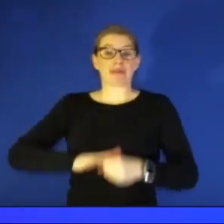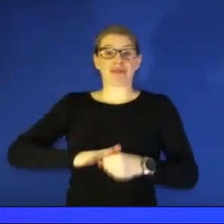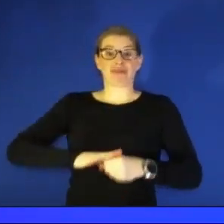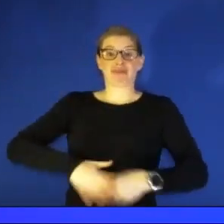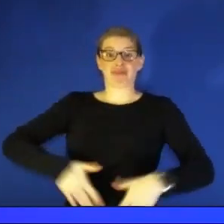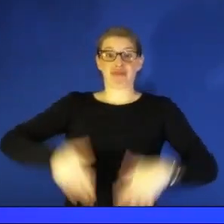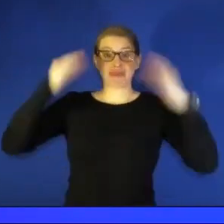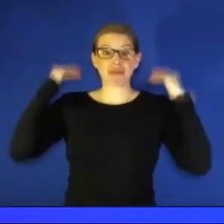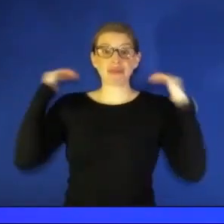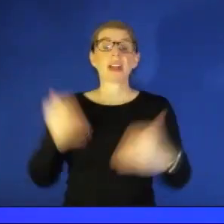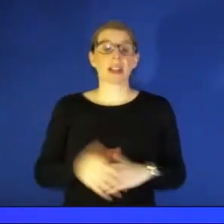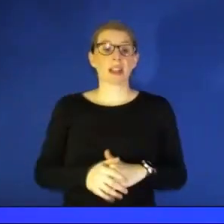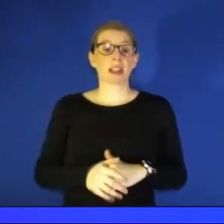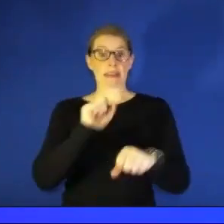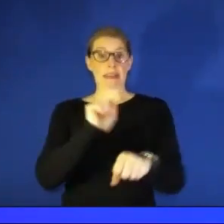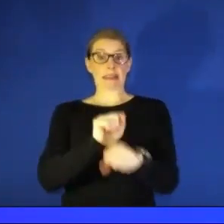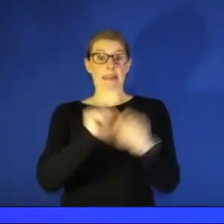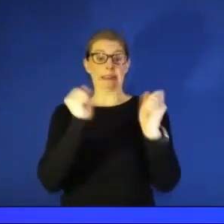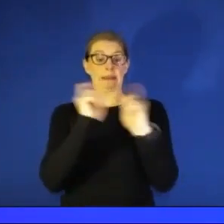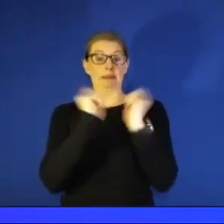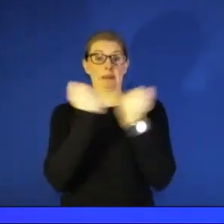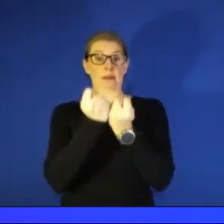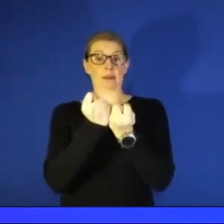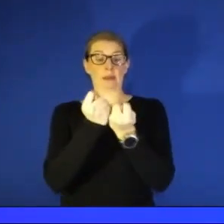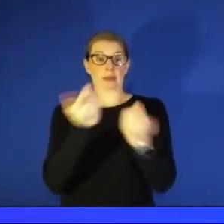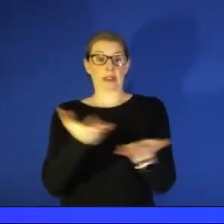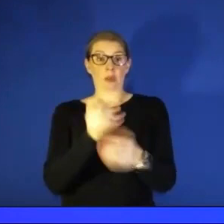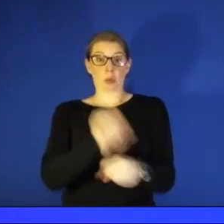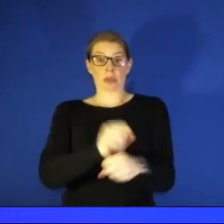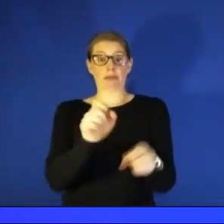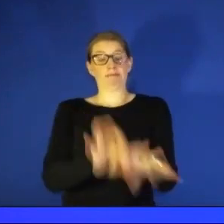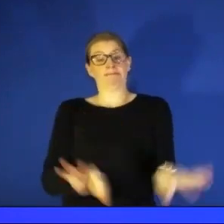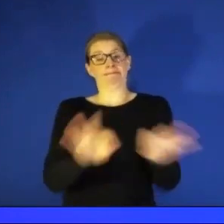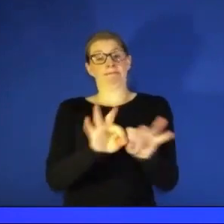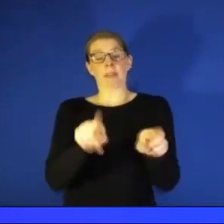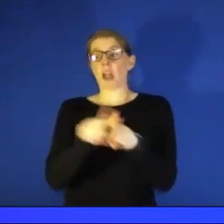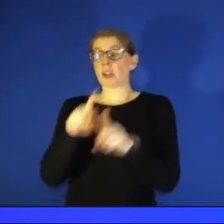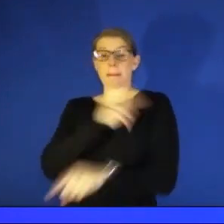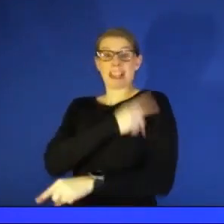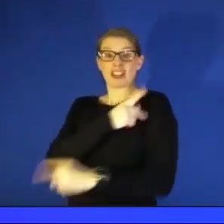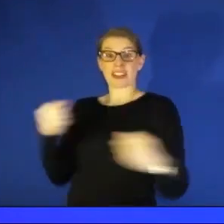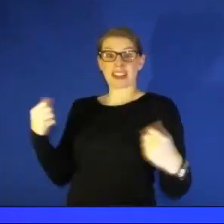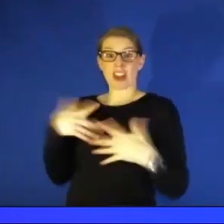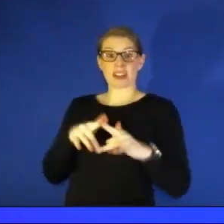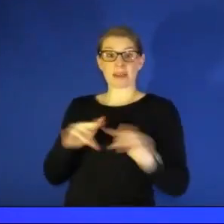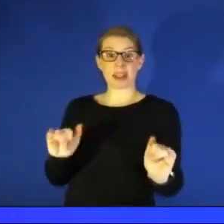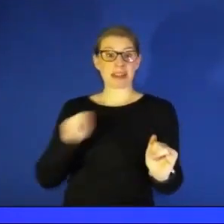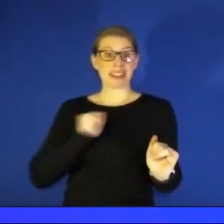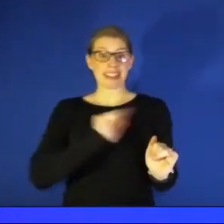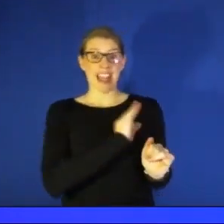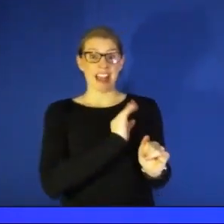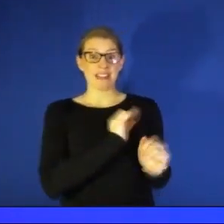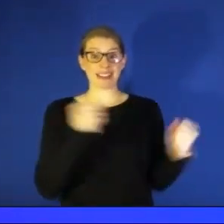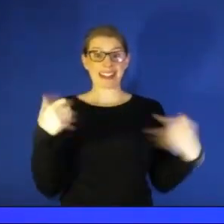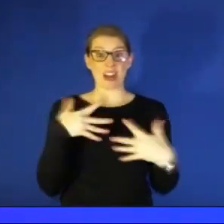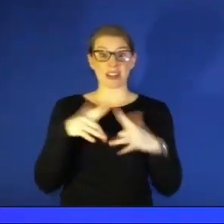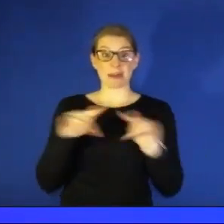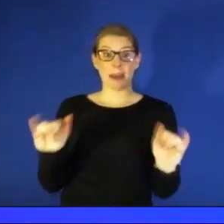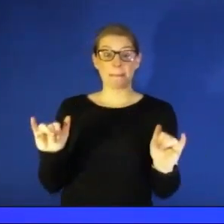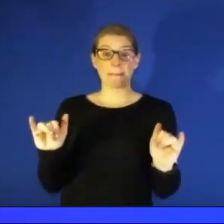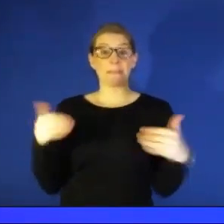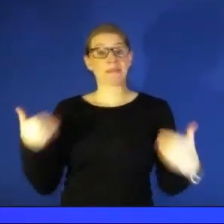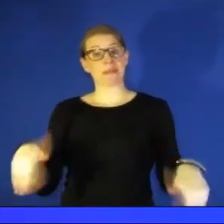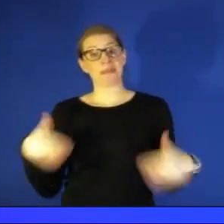work became all the more critical. Also, our patients were scared at the same time that our staff were scared, at the same time that our whole teams